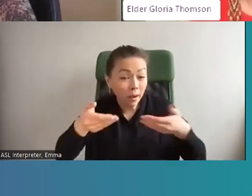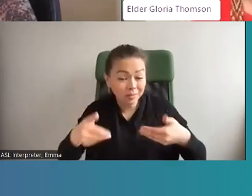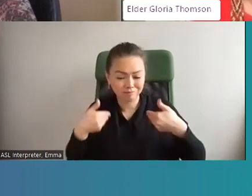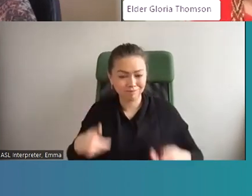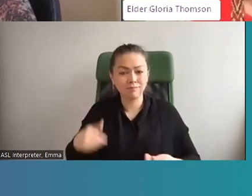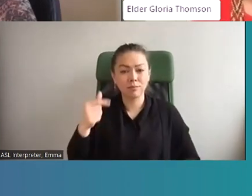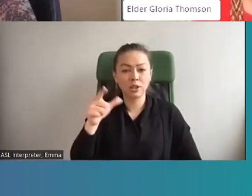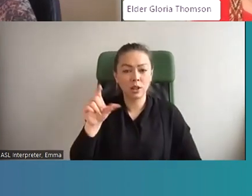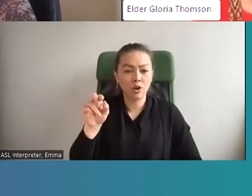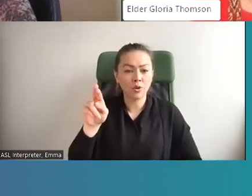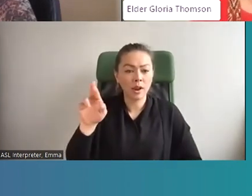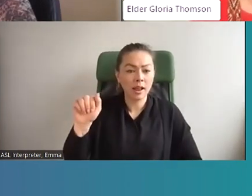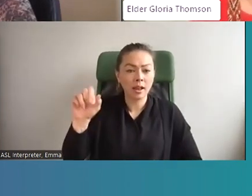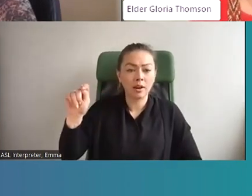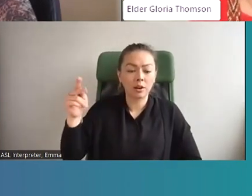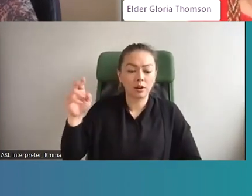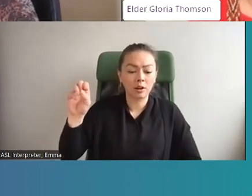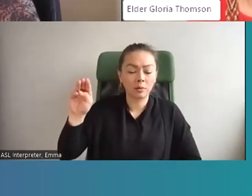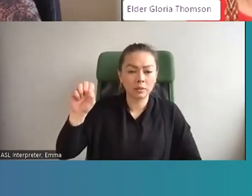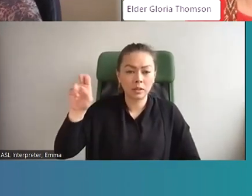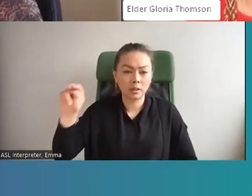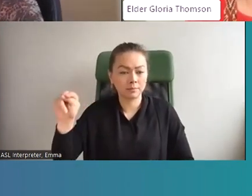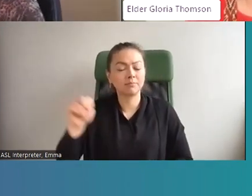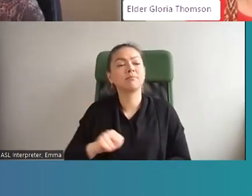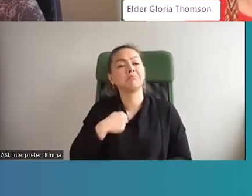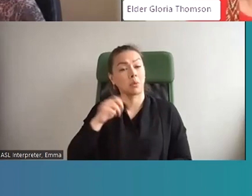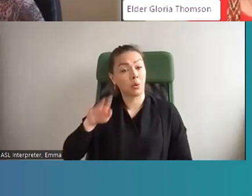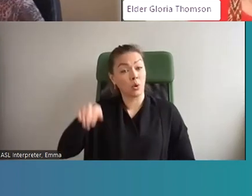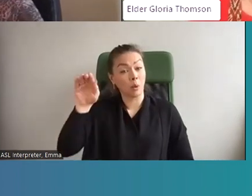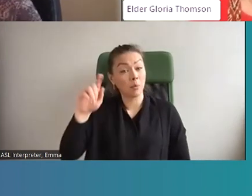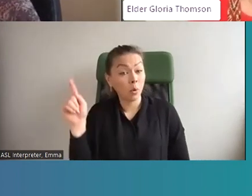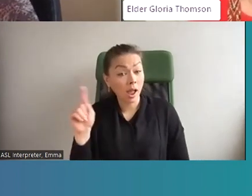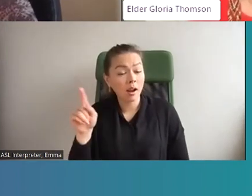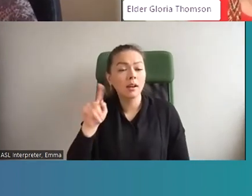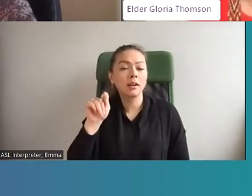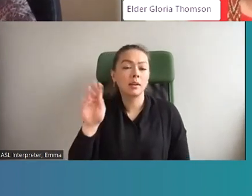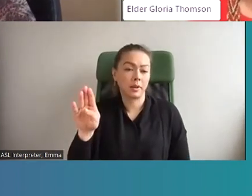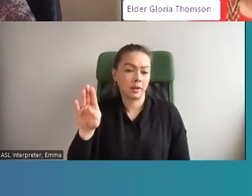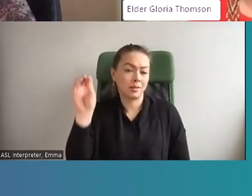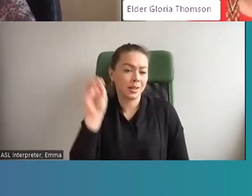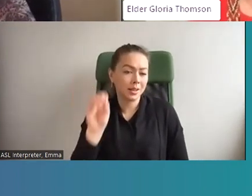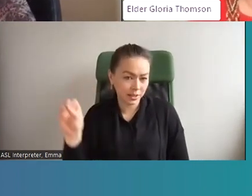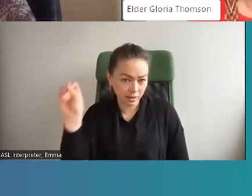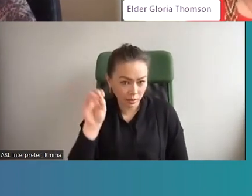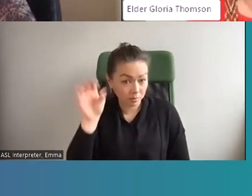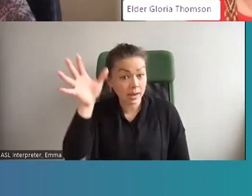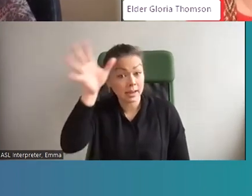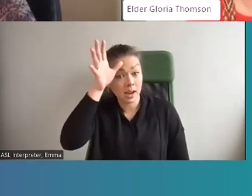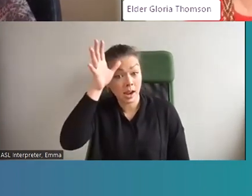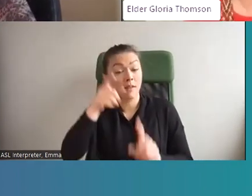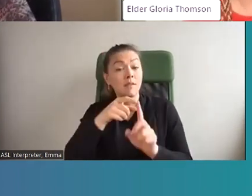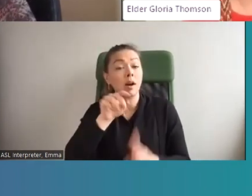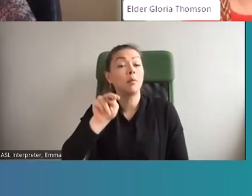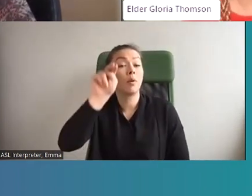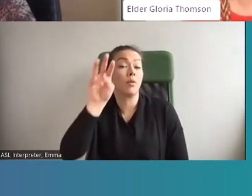I grew up in Thunder Bay, Ontario. My father came from the Northwest, a Métis